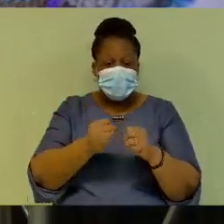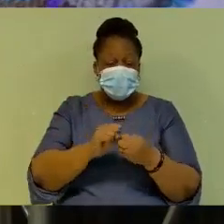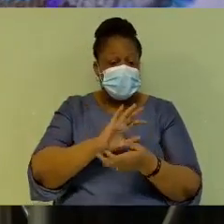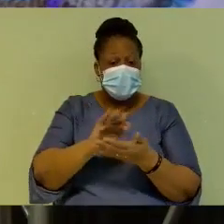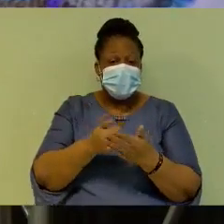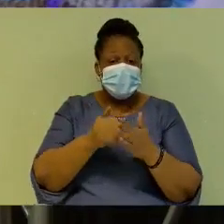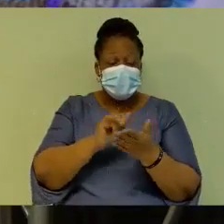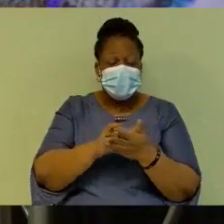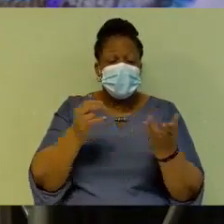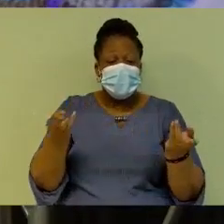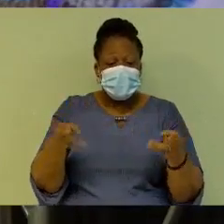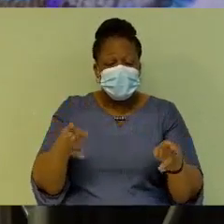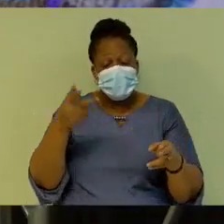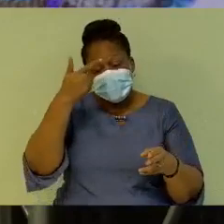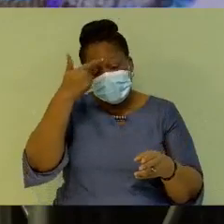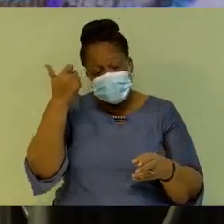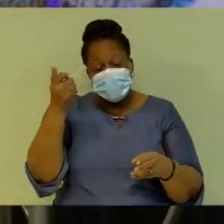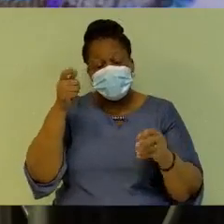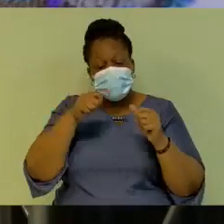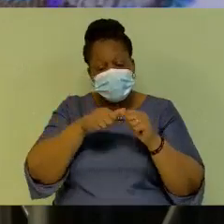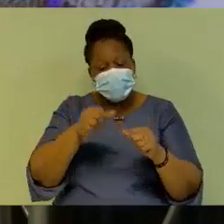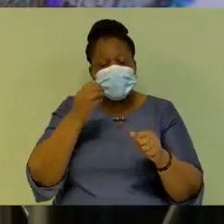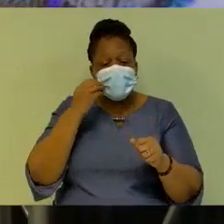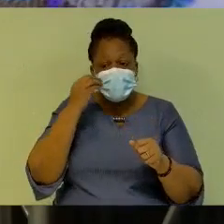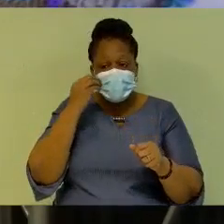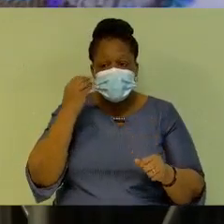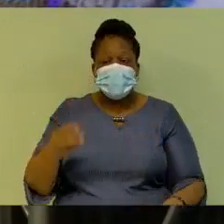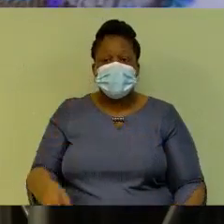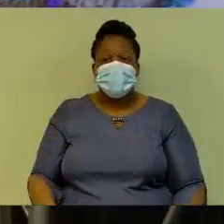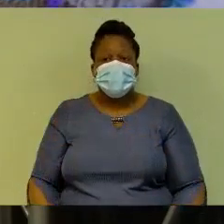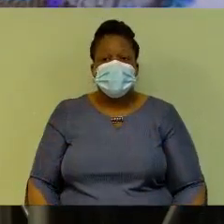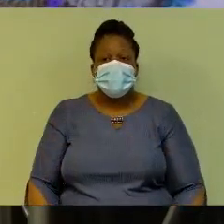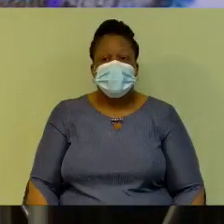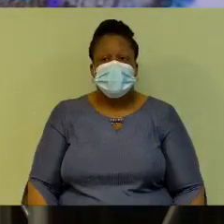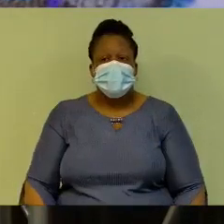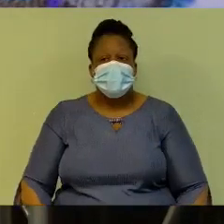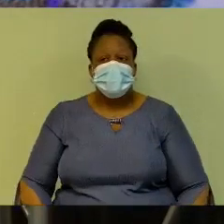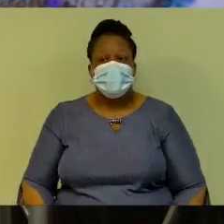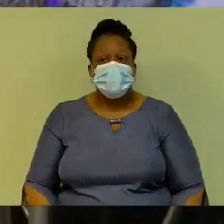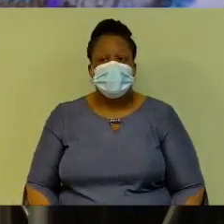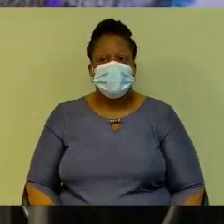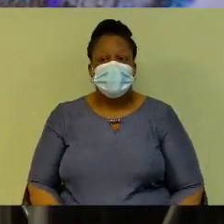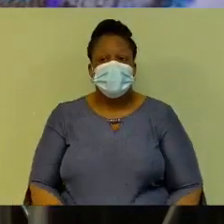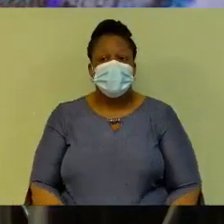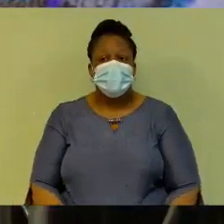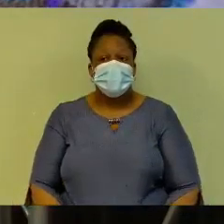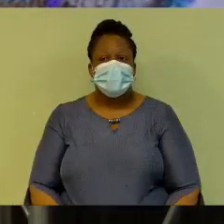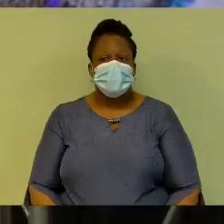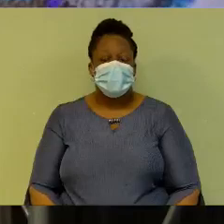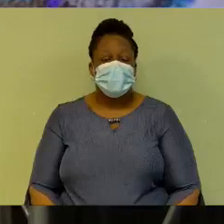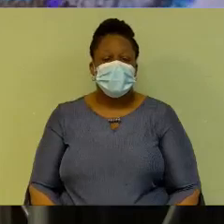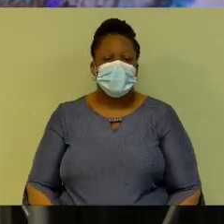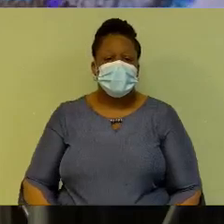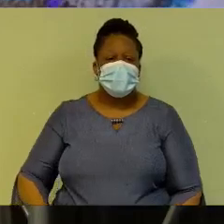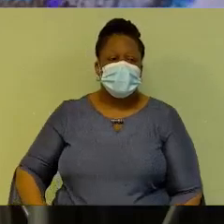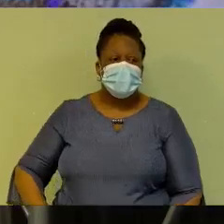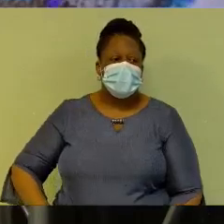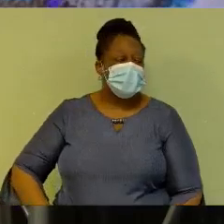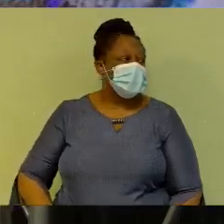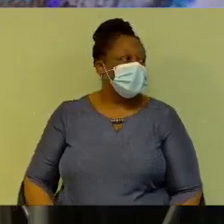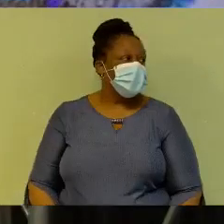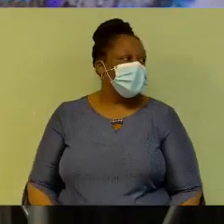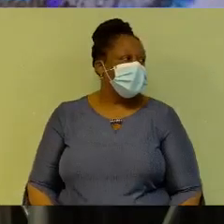of Gender Affairs include, but are not limited to, referrals to a number of departments, organizations, and agencies, such